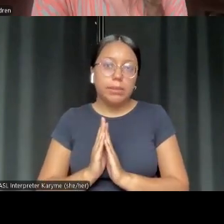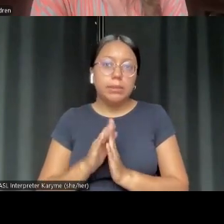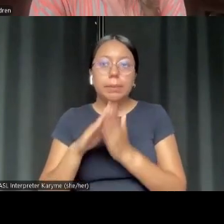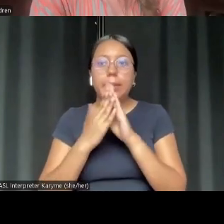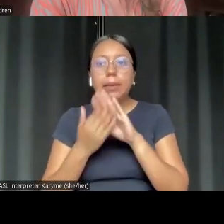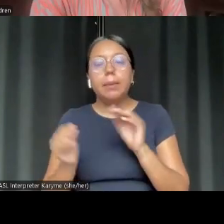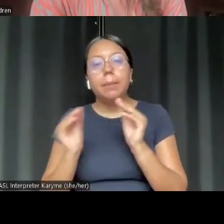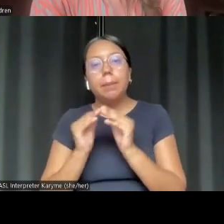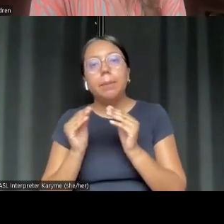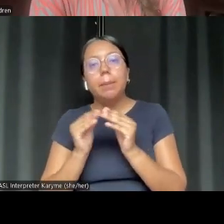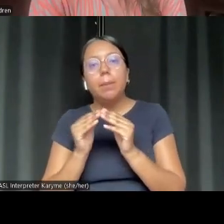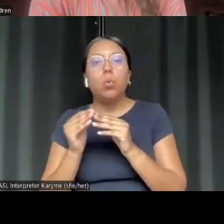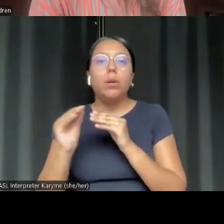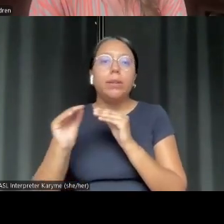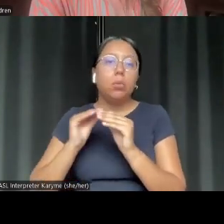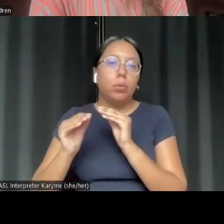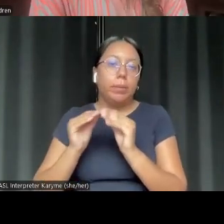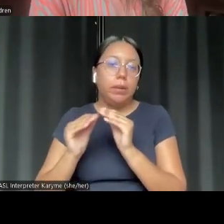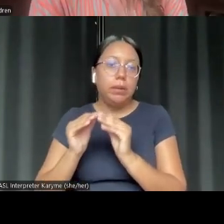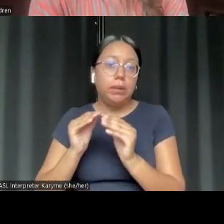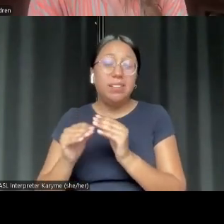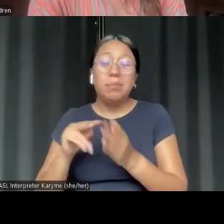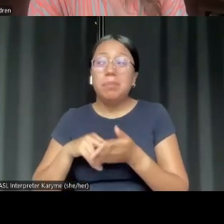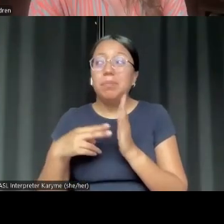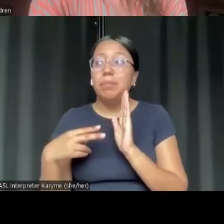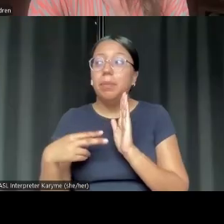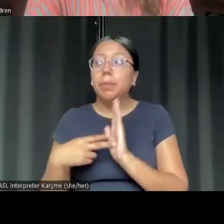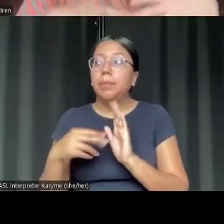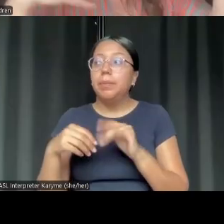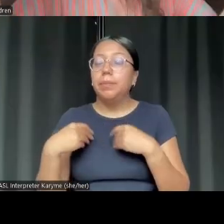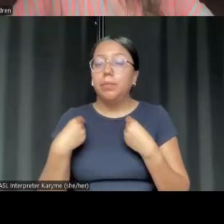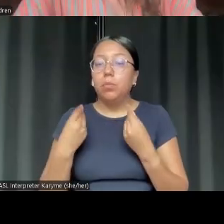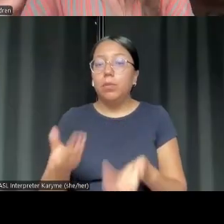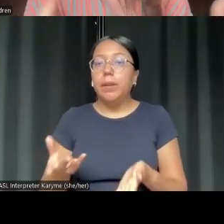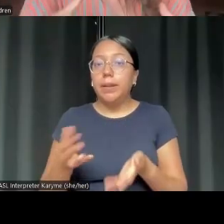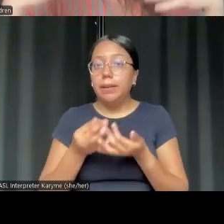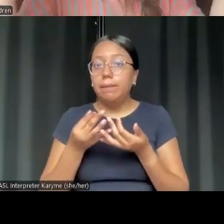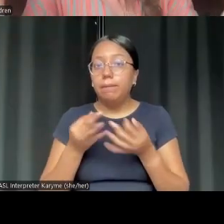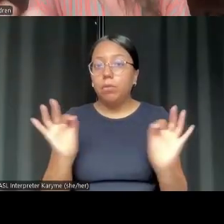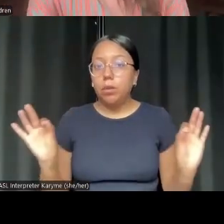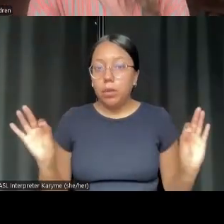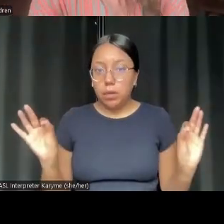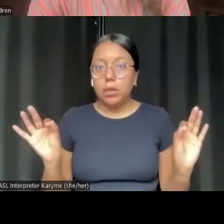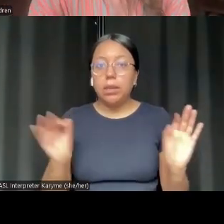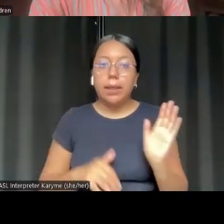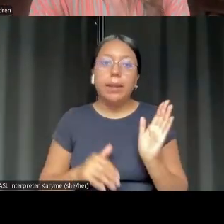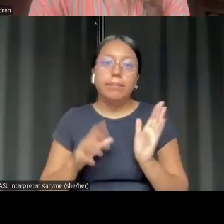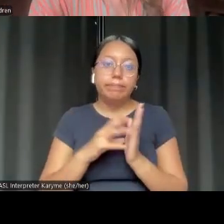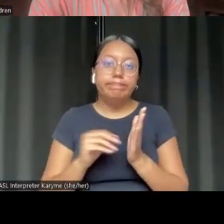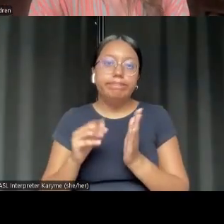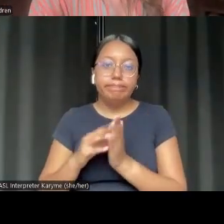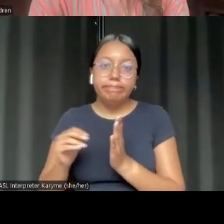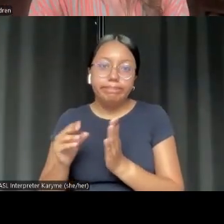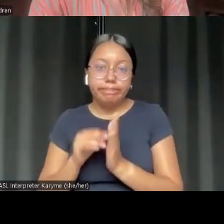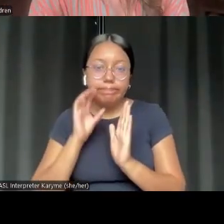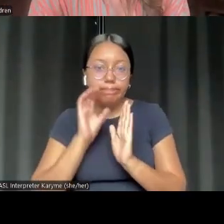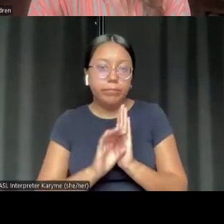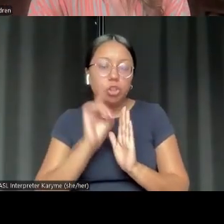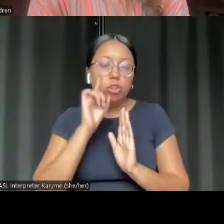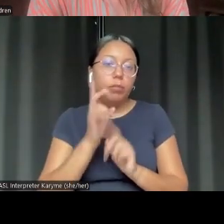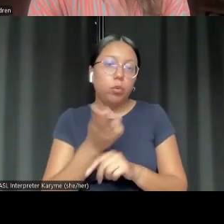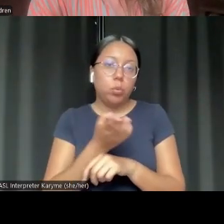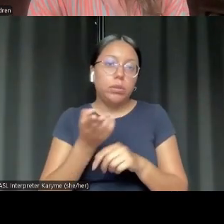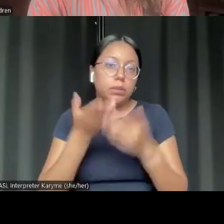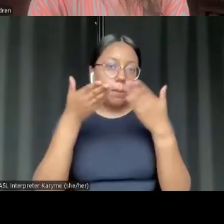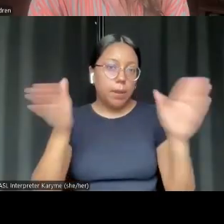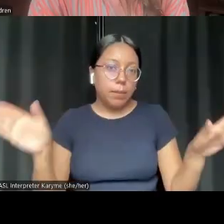reparative mode, in the sense that it provided a free, multiply replicable image for use in the public domain.